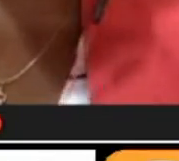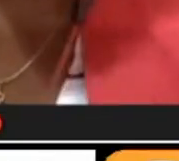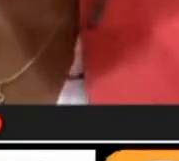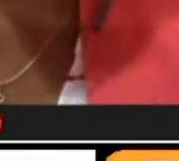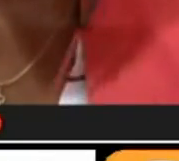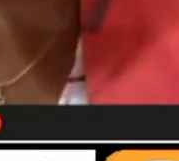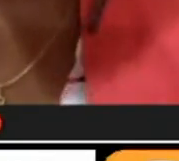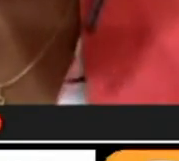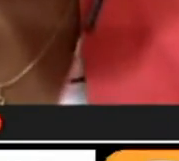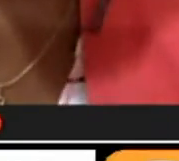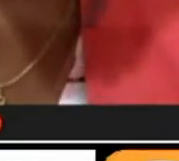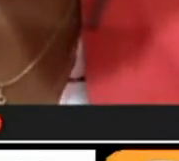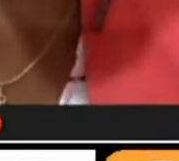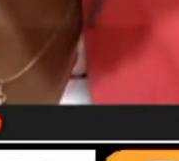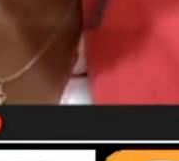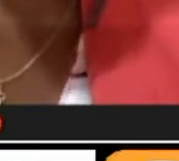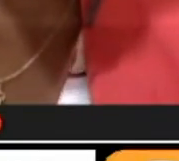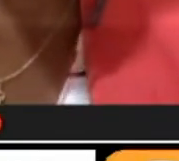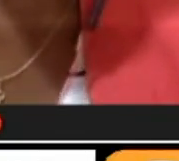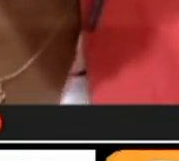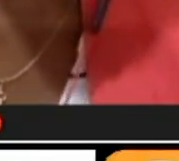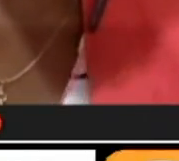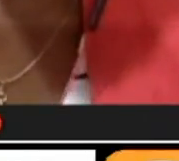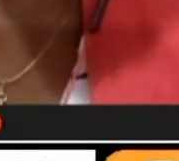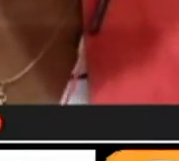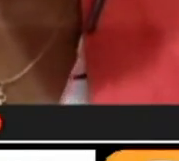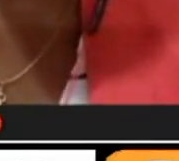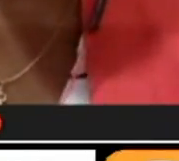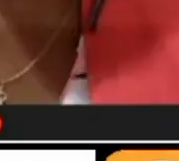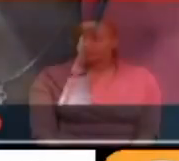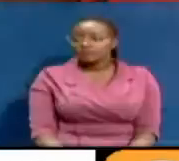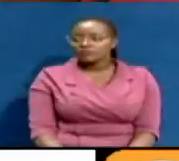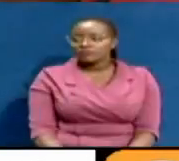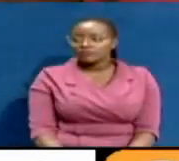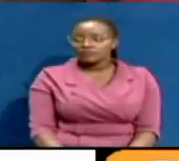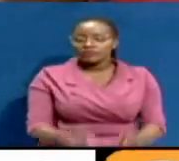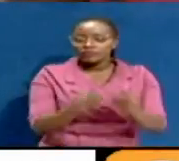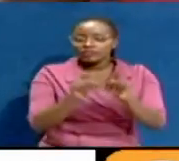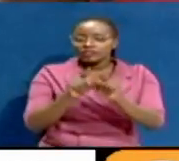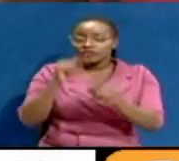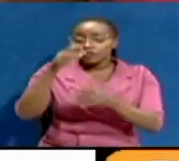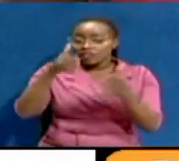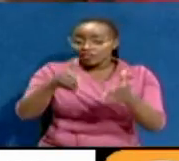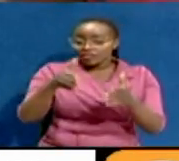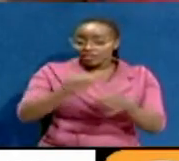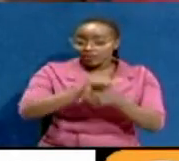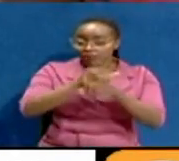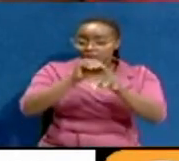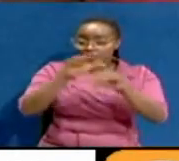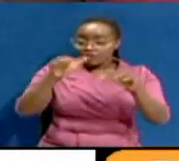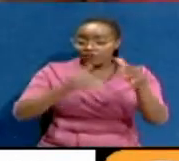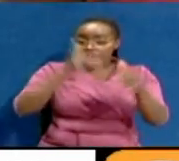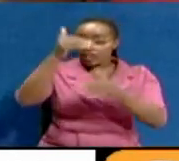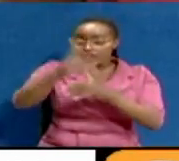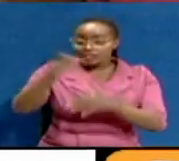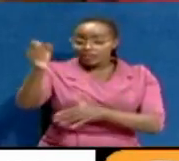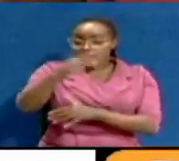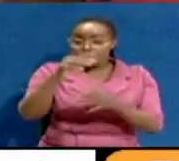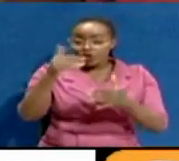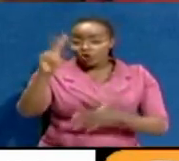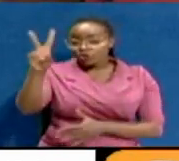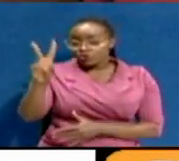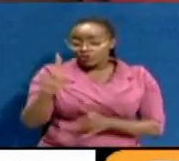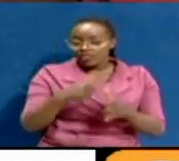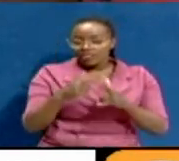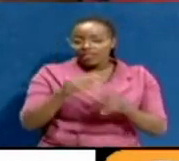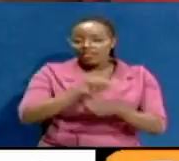emphasizing all the other prevention measures. So I think one of the things we must realize that for this current wave, over the next month or 2,